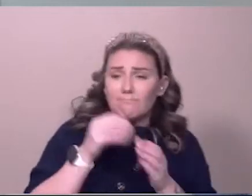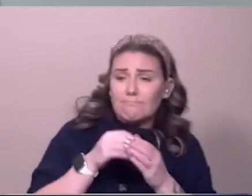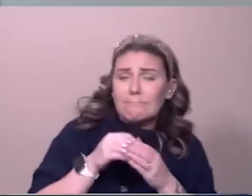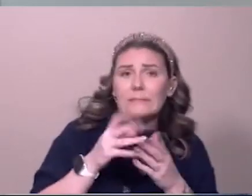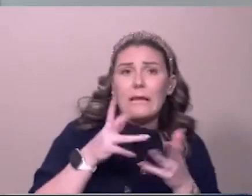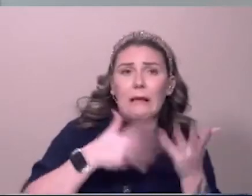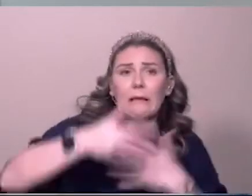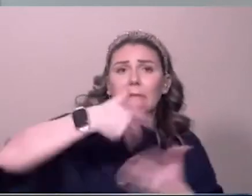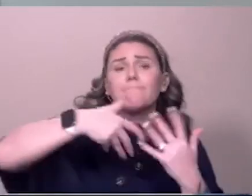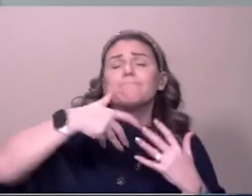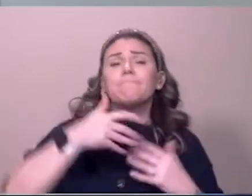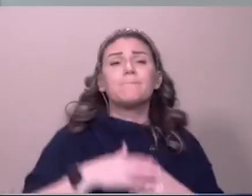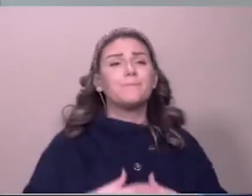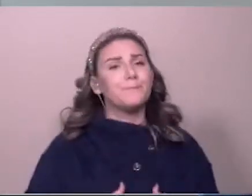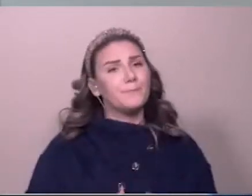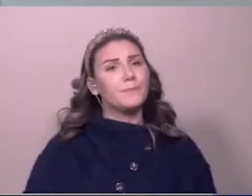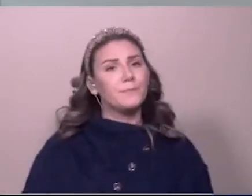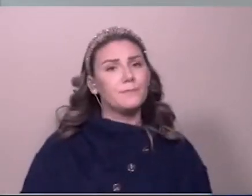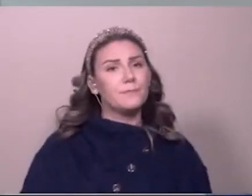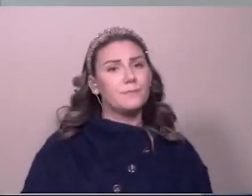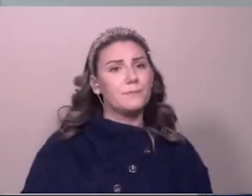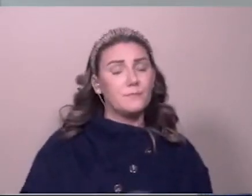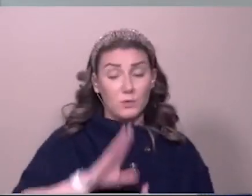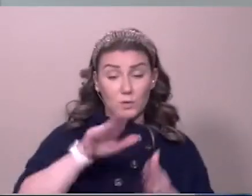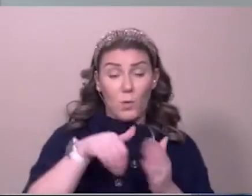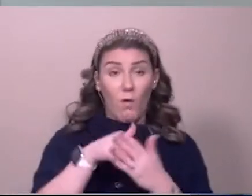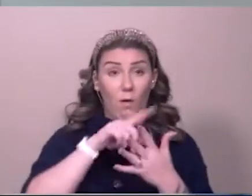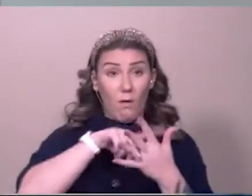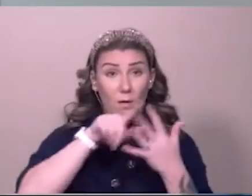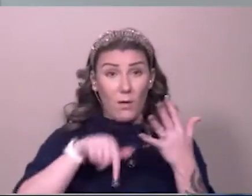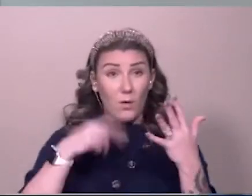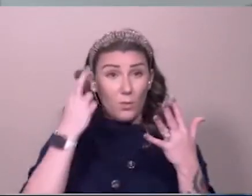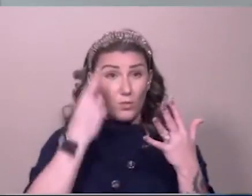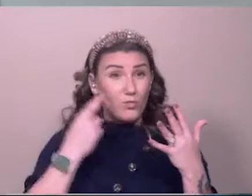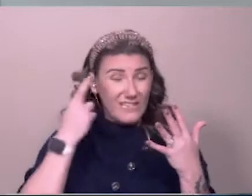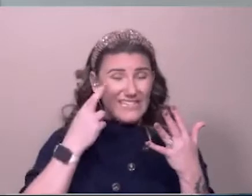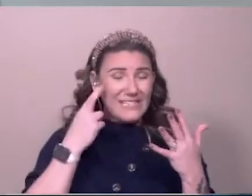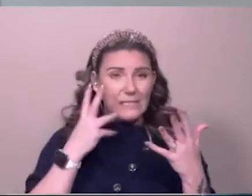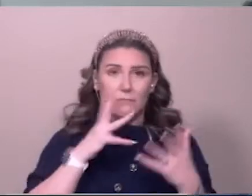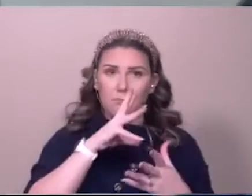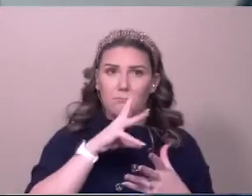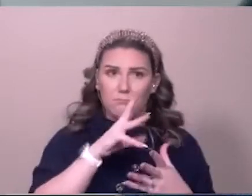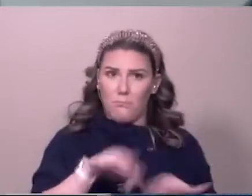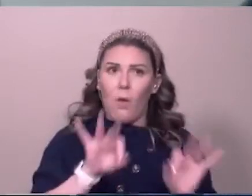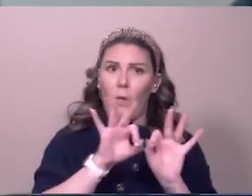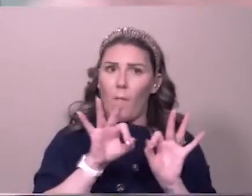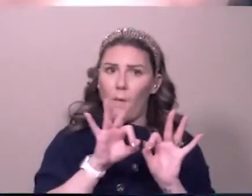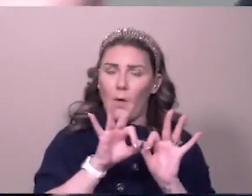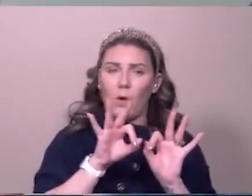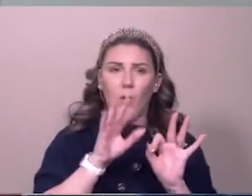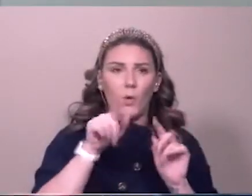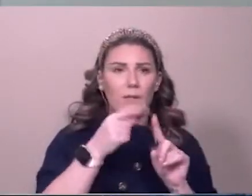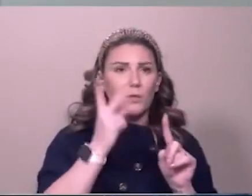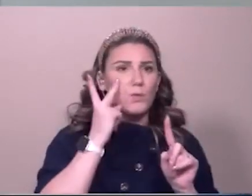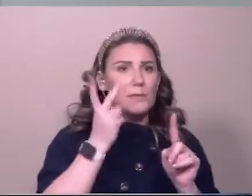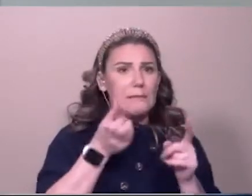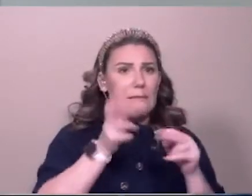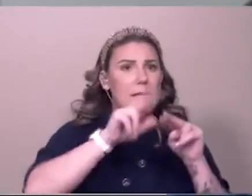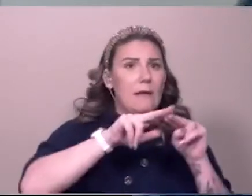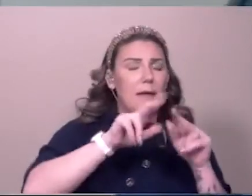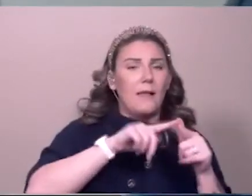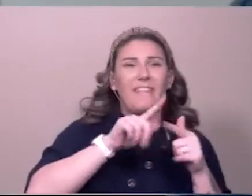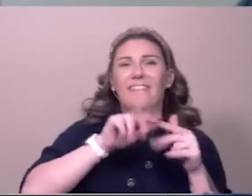and stuff like that. So all these factors play a role in any time we have a peak that we will see some decline at the